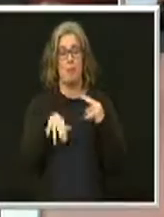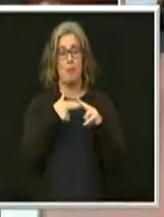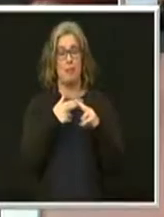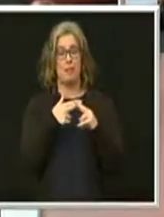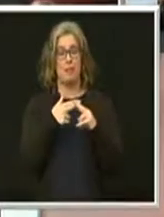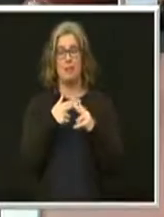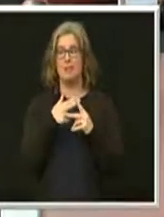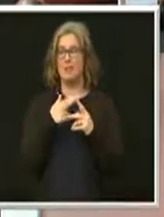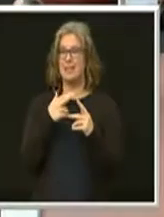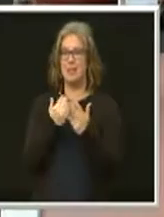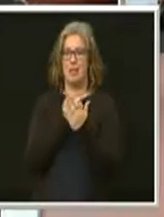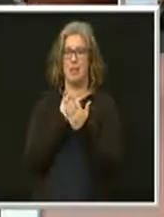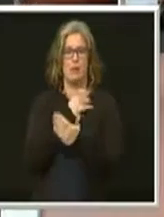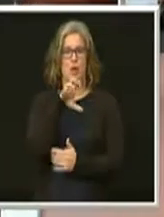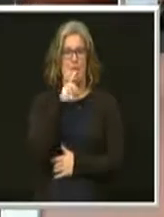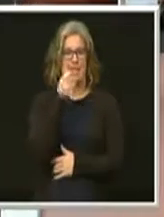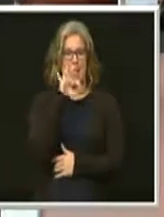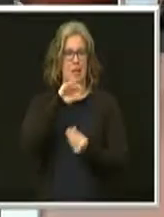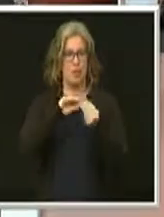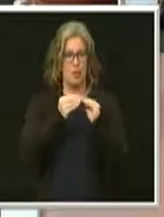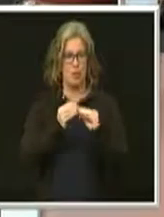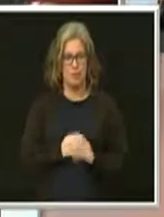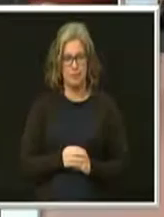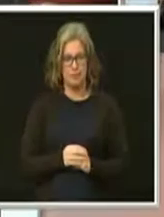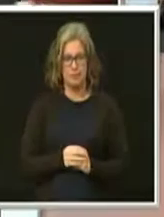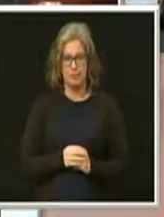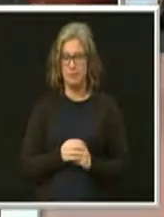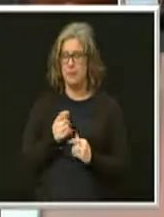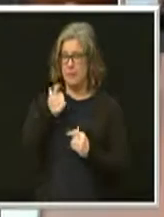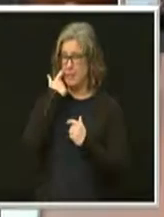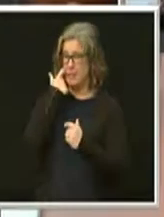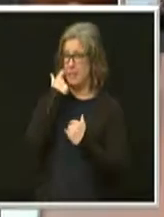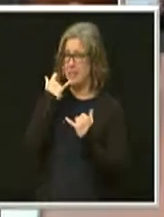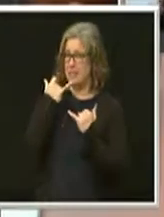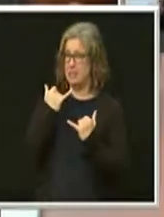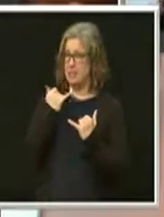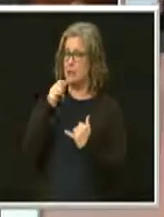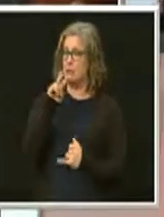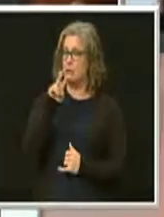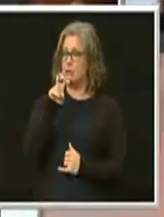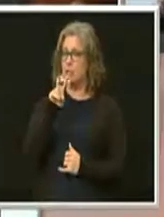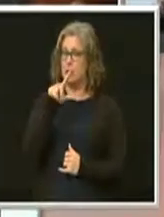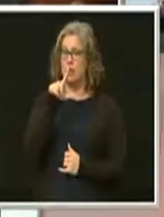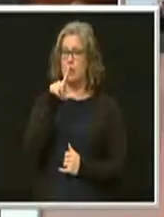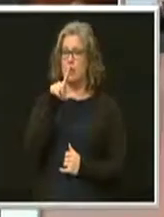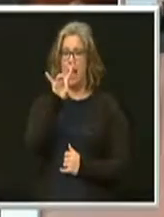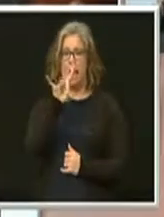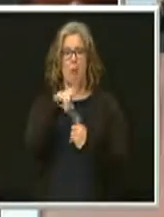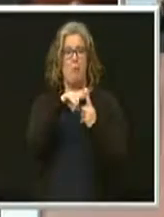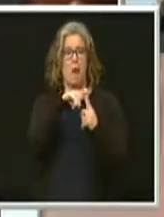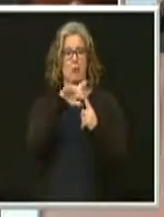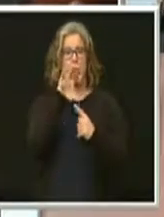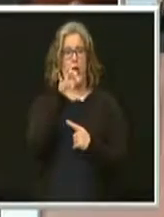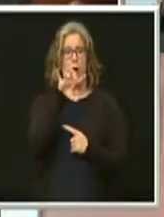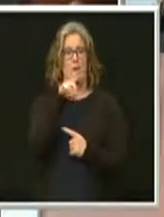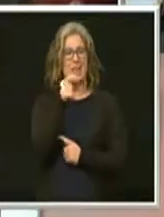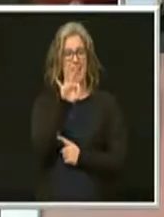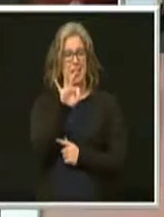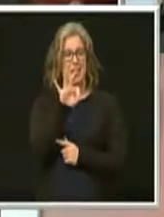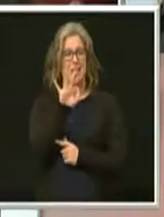latest COVID-19 numbers. As of the most recent update, there are 228 positive